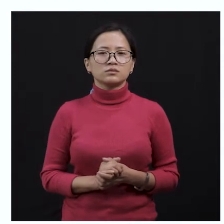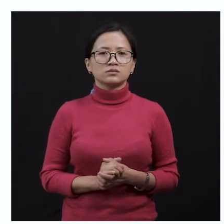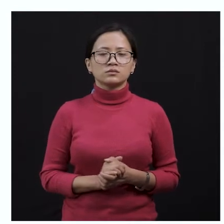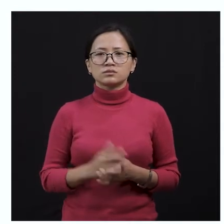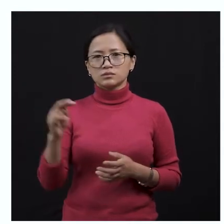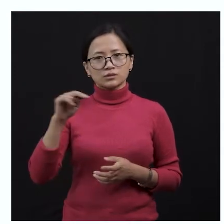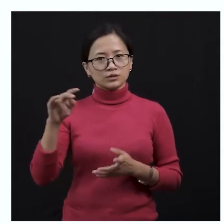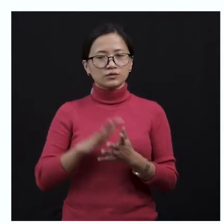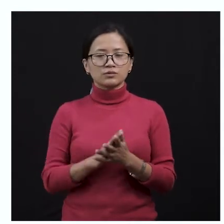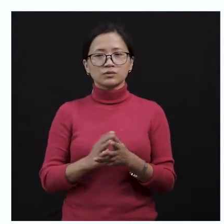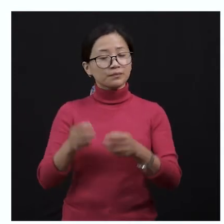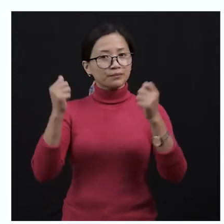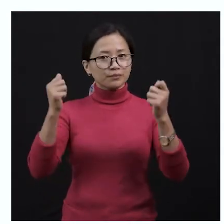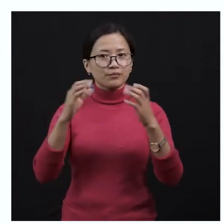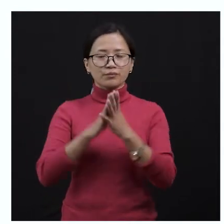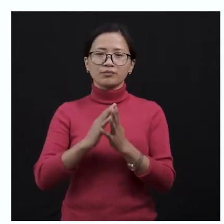it refers to power.